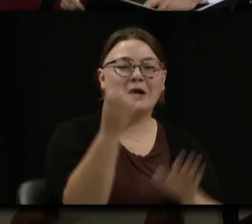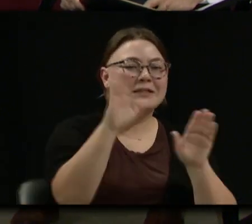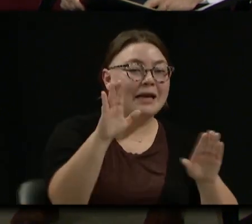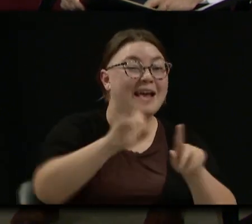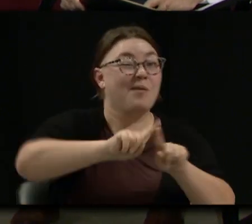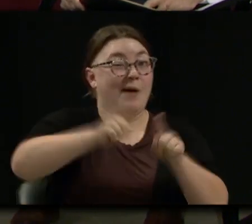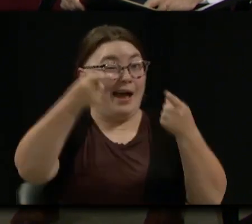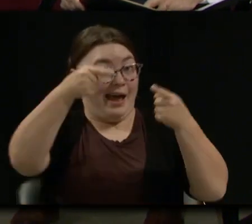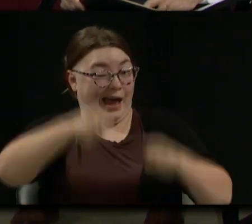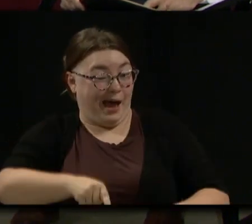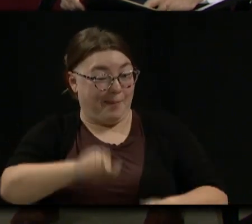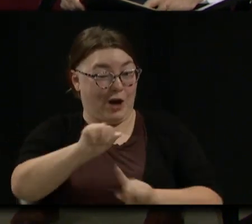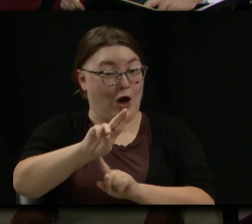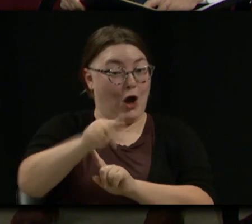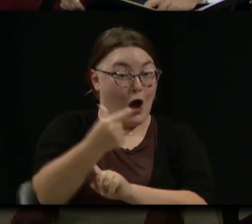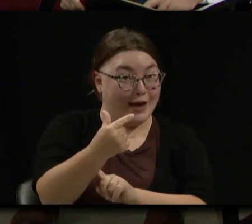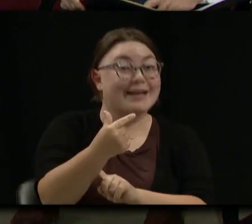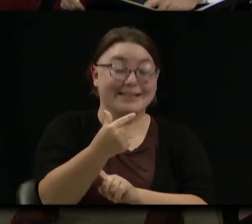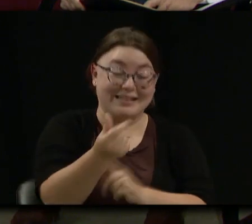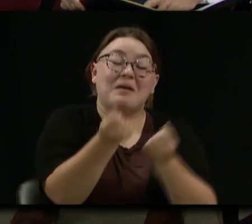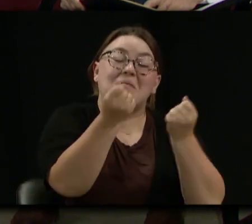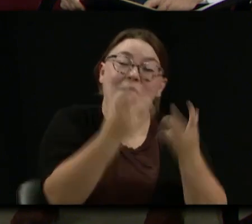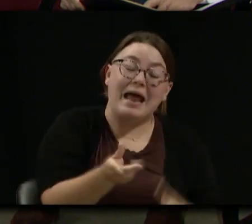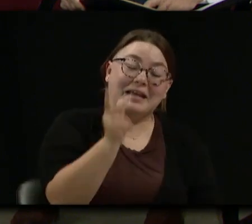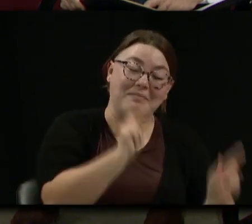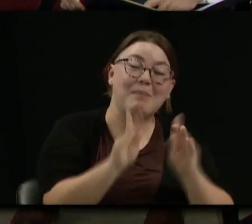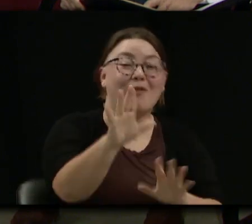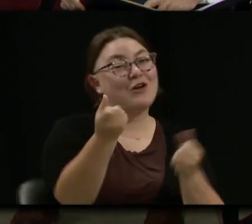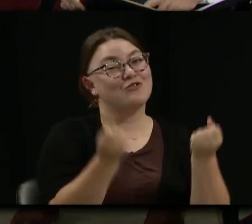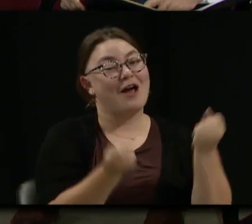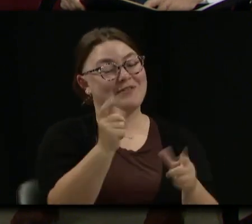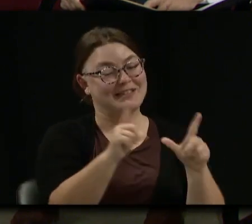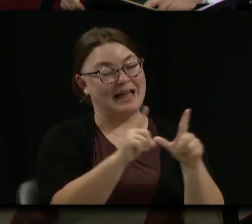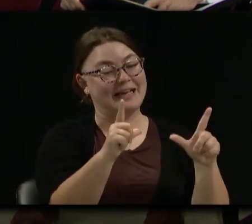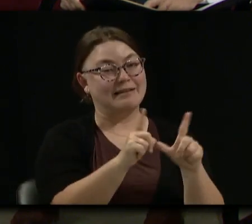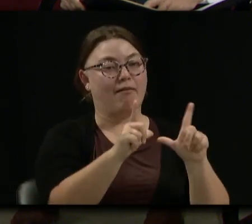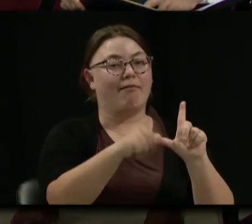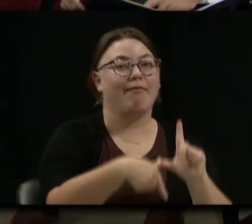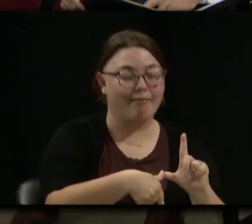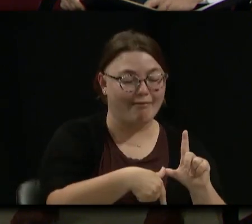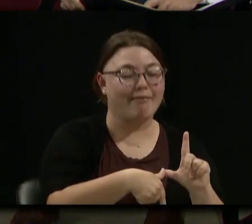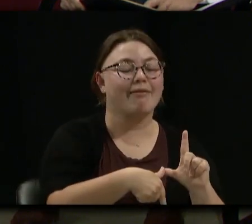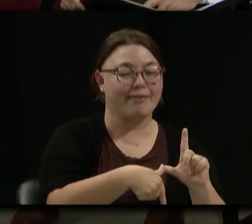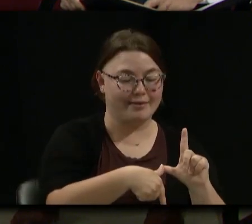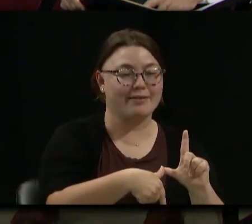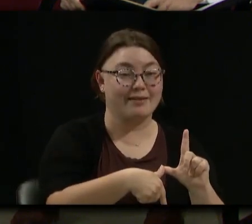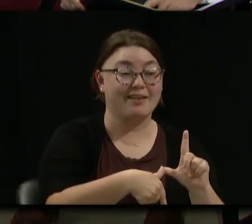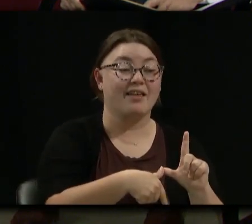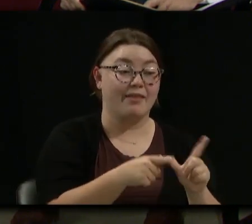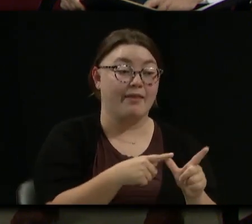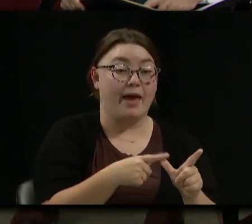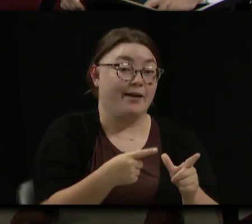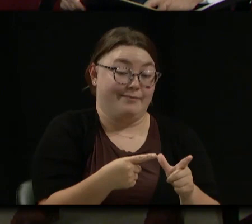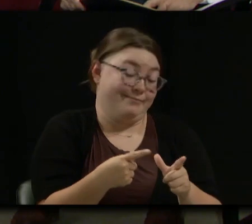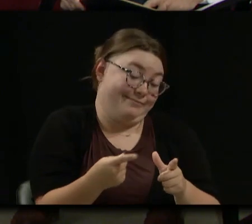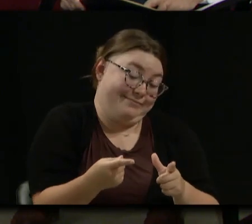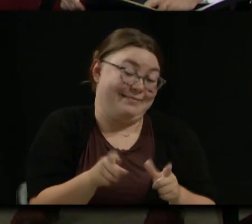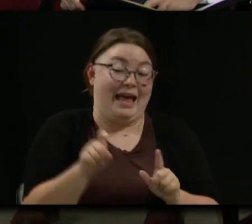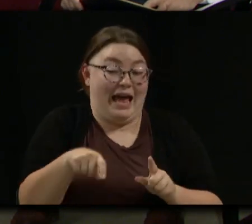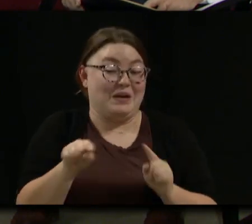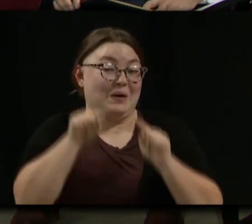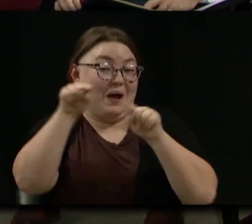August, we had a number of people who had invalid IDs because of their expired ID who came in on